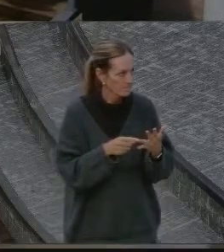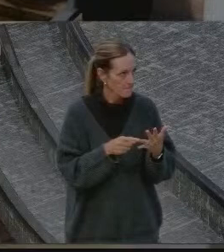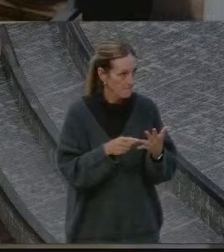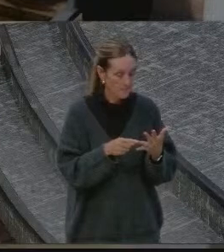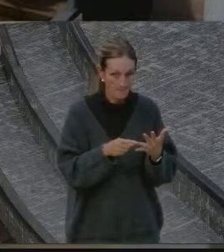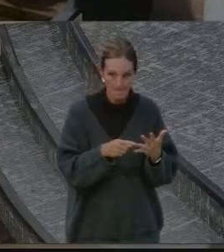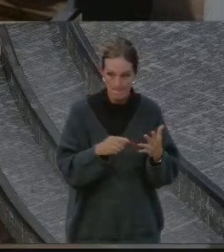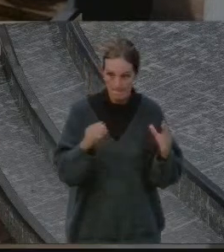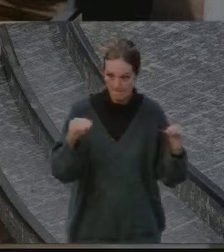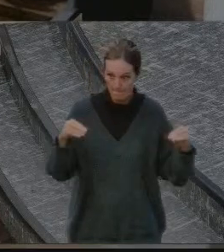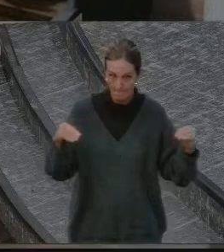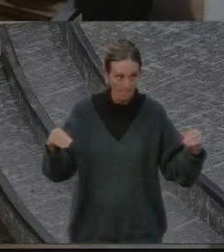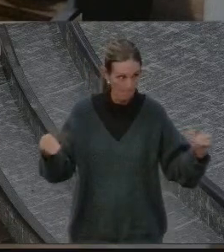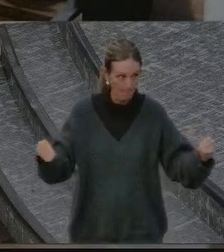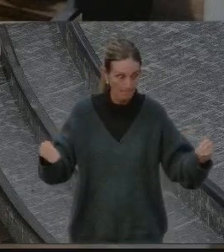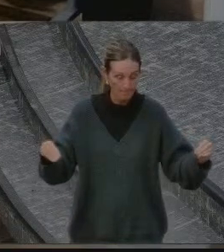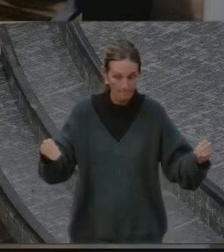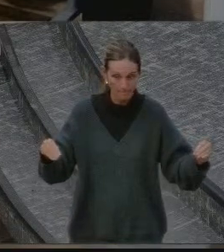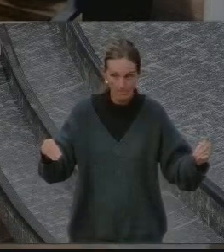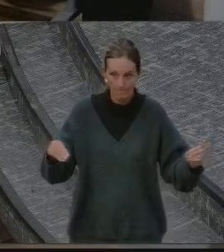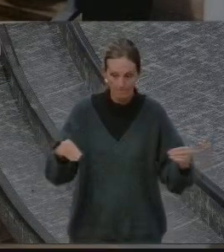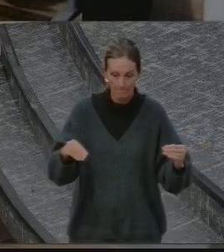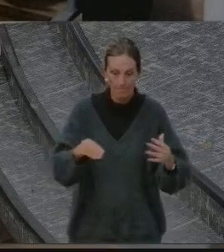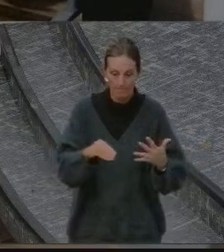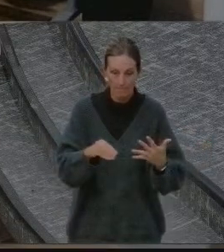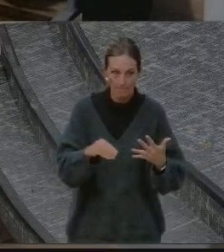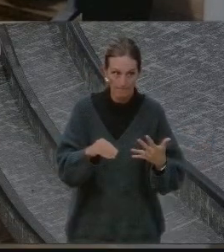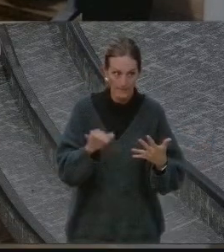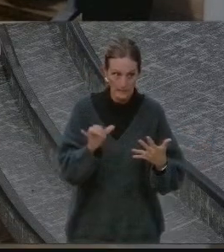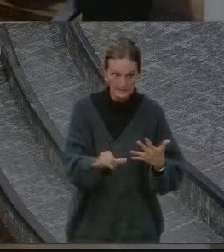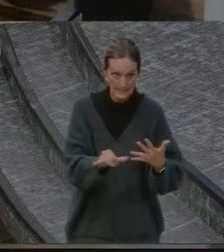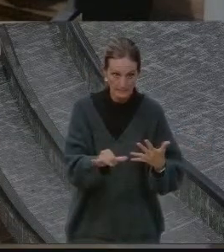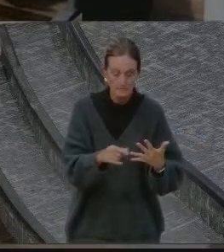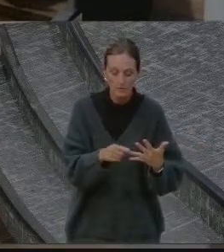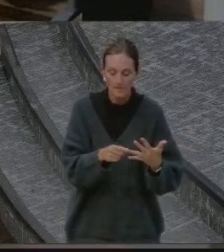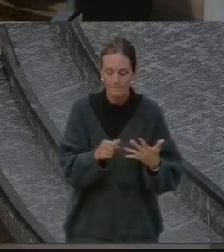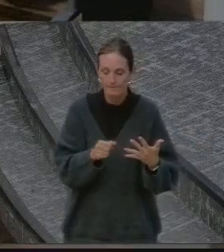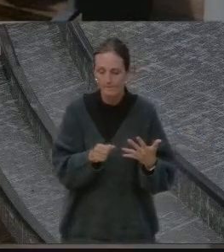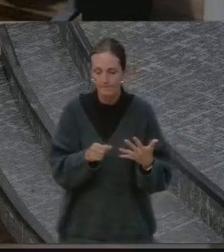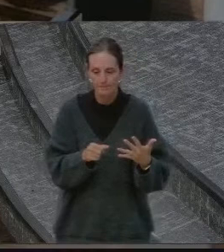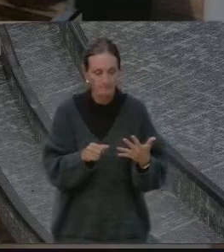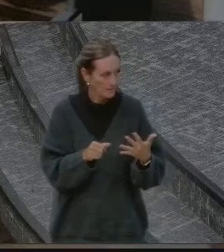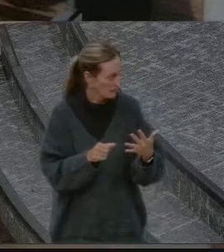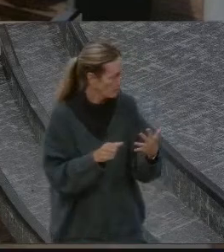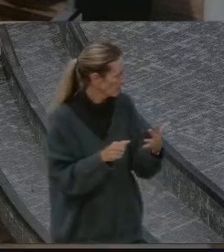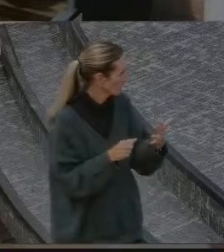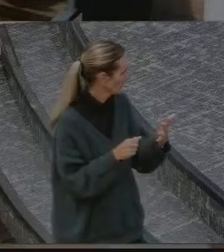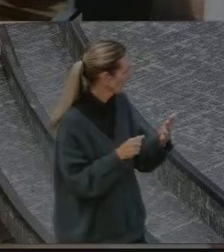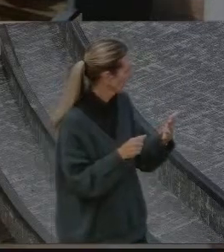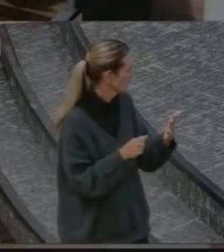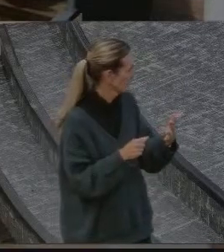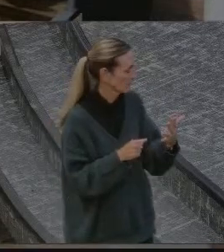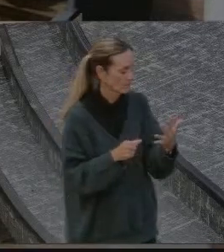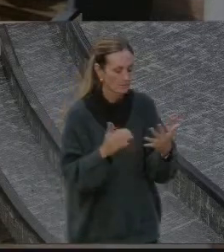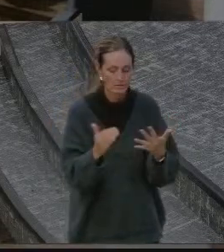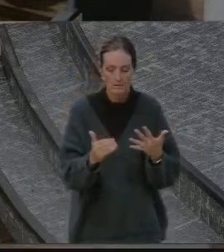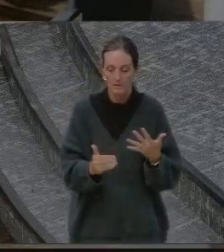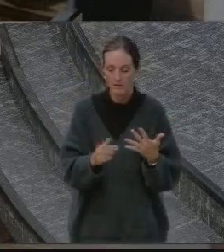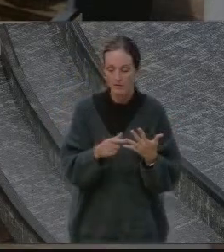Yes. Consent. Consent, okay. I'm sorry, did somebody have an objection? No, I just Alright. said consent. And